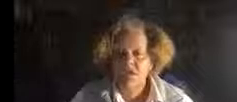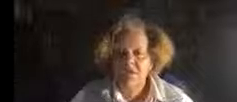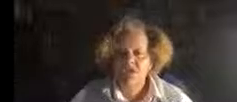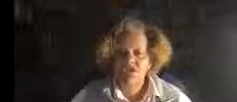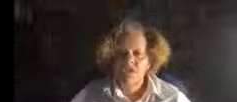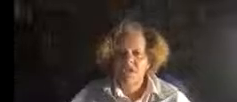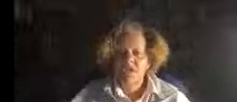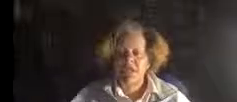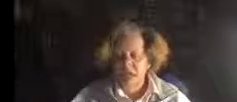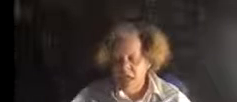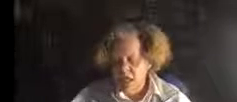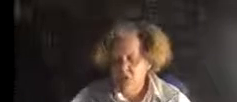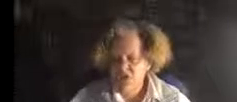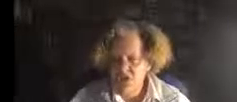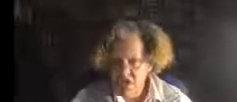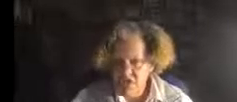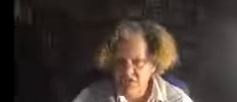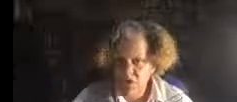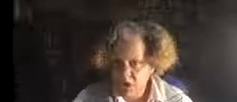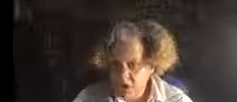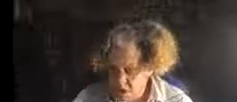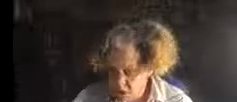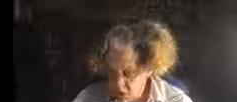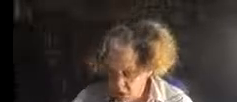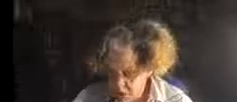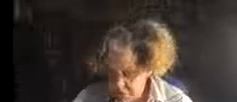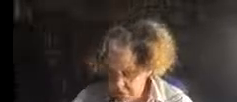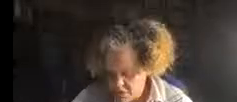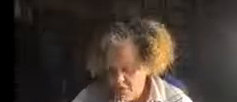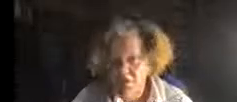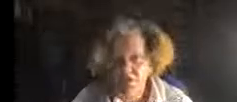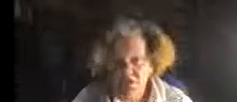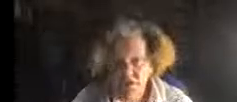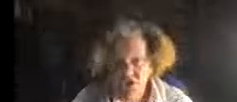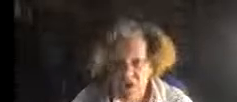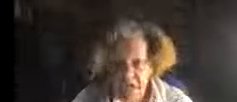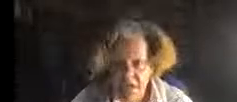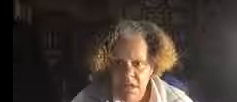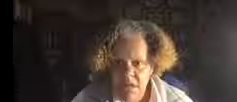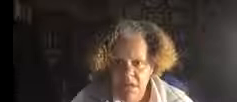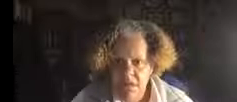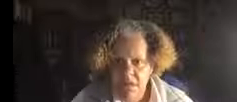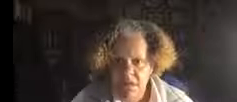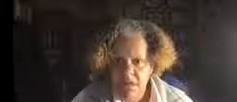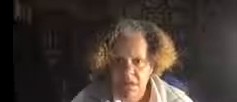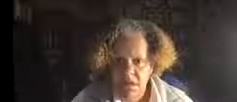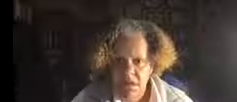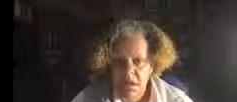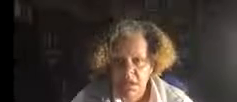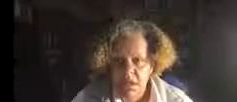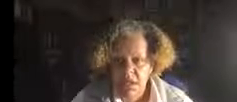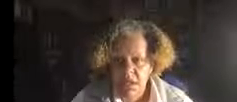Thank you so much. There is a motion on the floor, a move to strike.